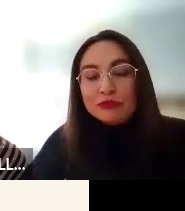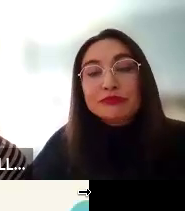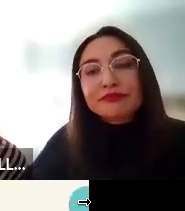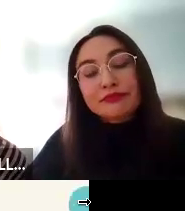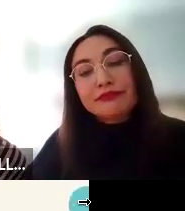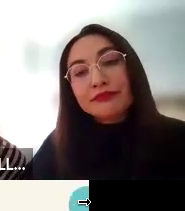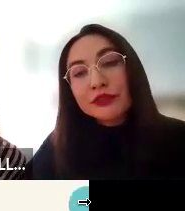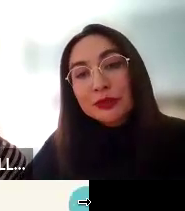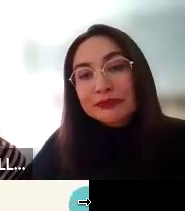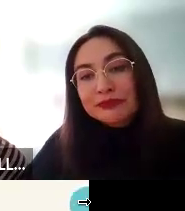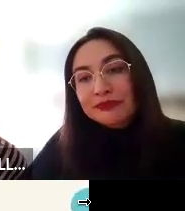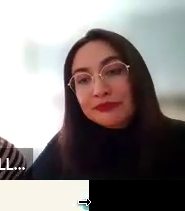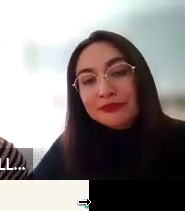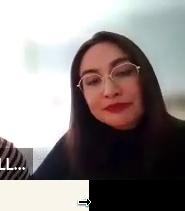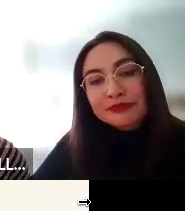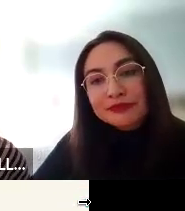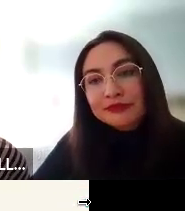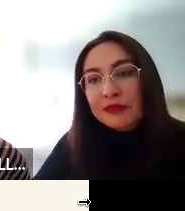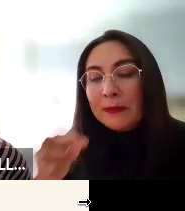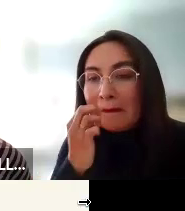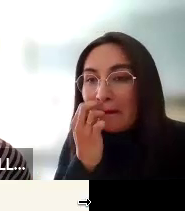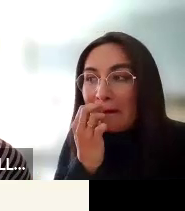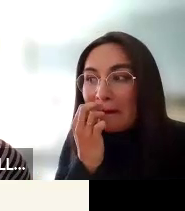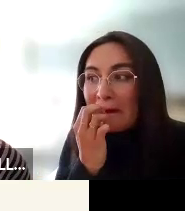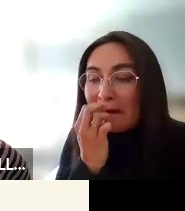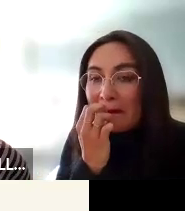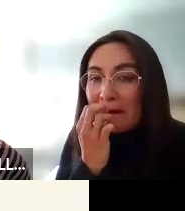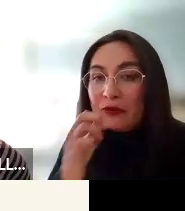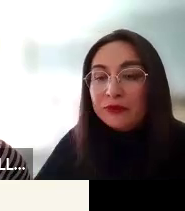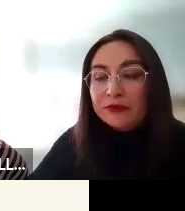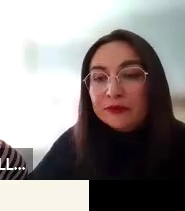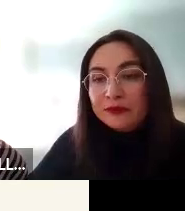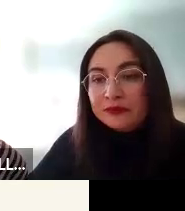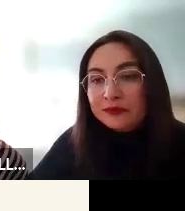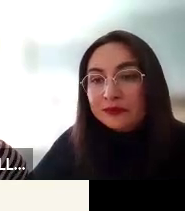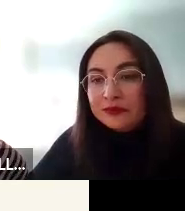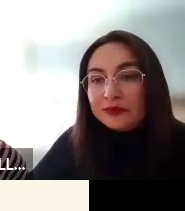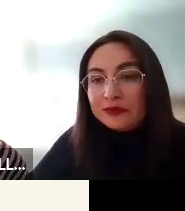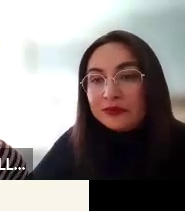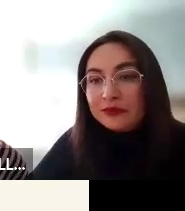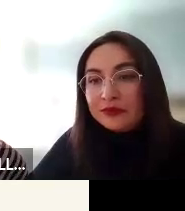just want to give it just a second. Sometimes people like to just raise their hand or come off mute. That's totally cool.